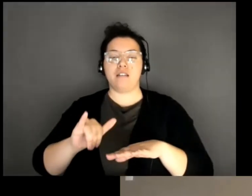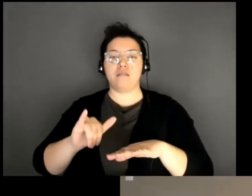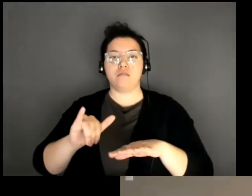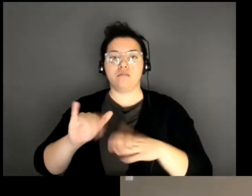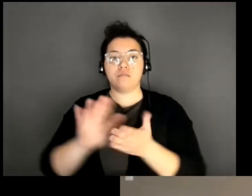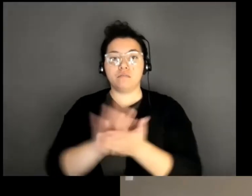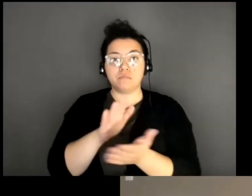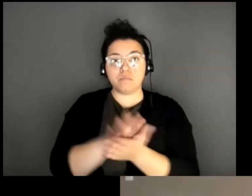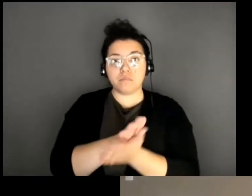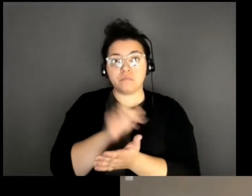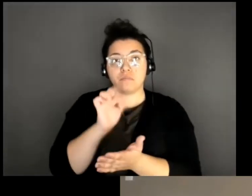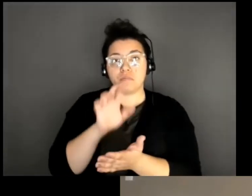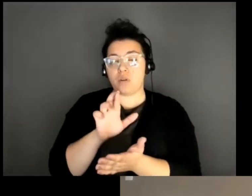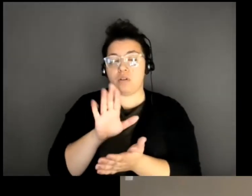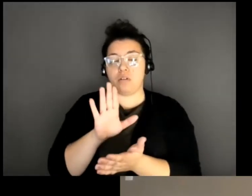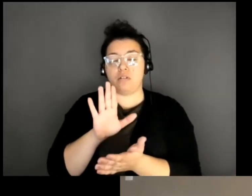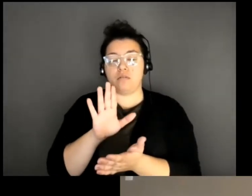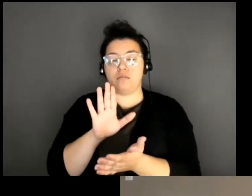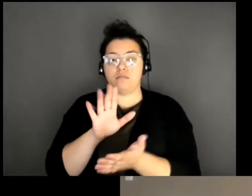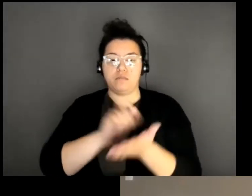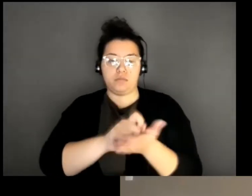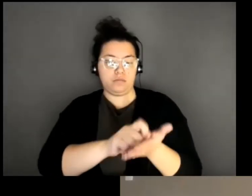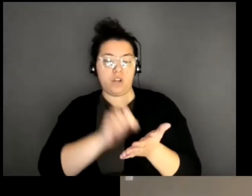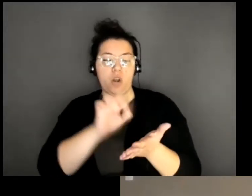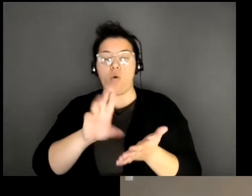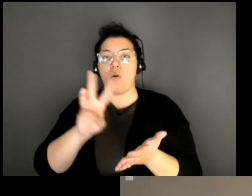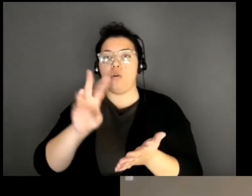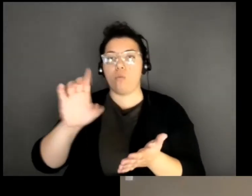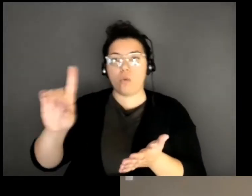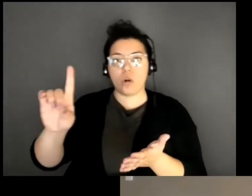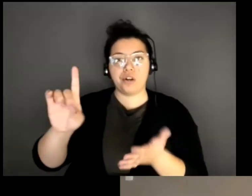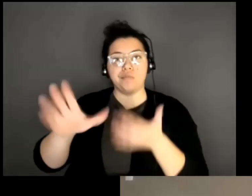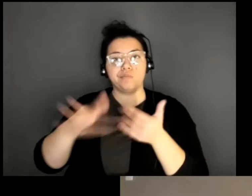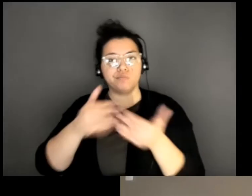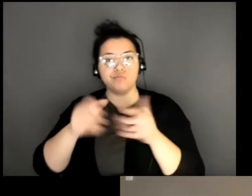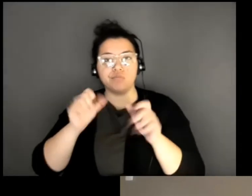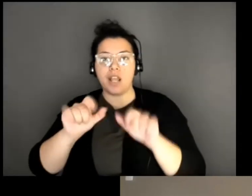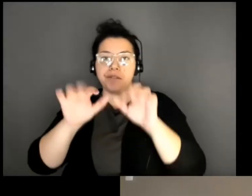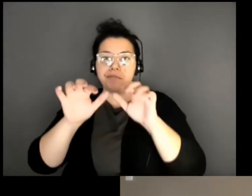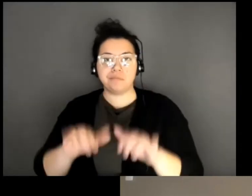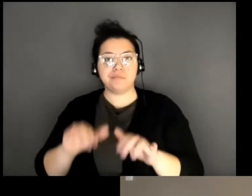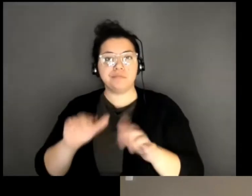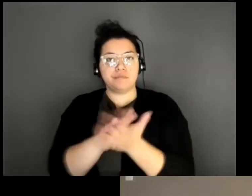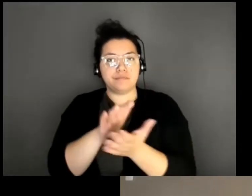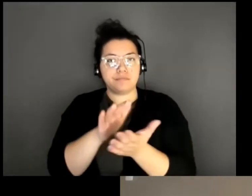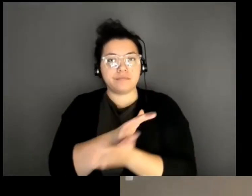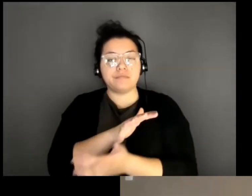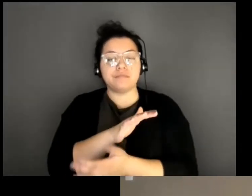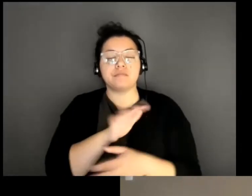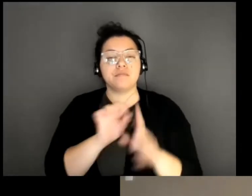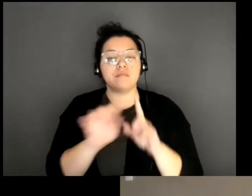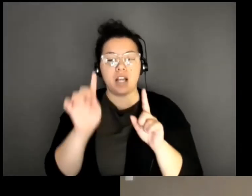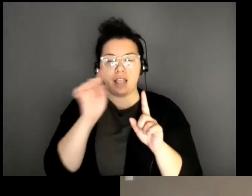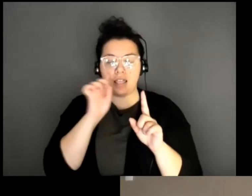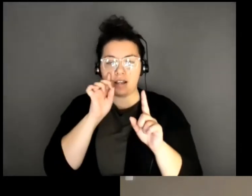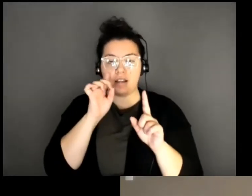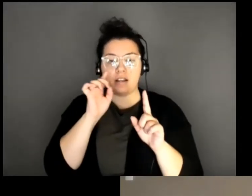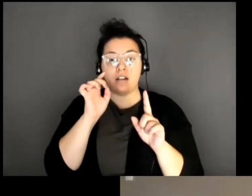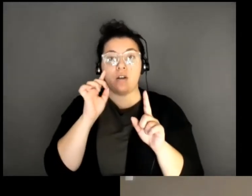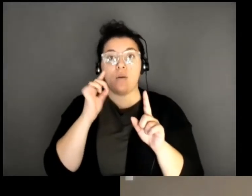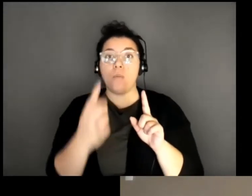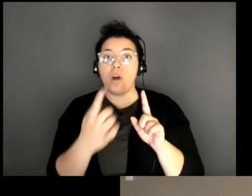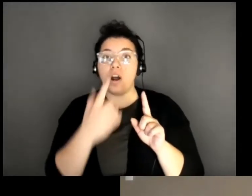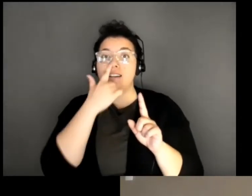own computer, in Microsoft Word, for instance. Just think about writing down one interesting fact you